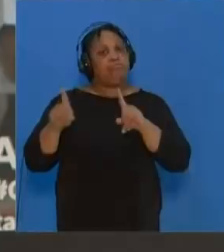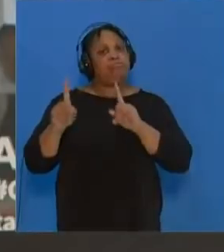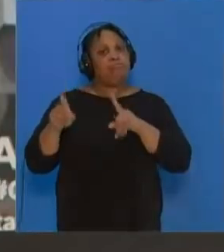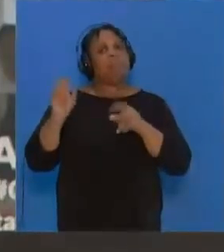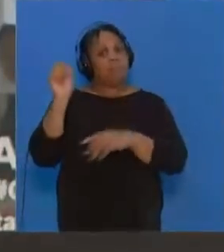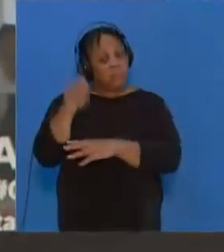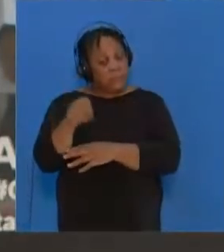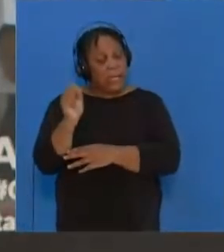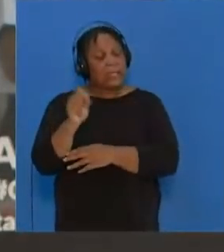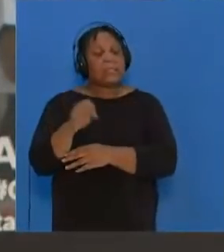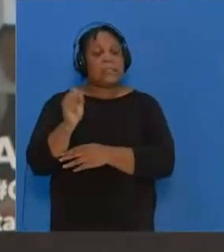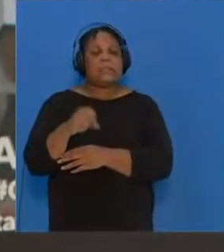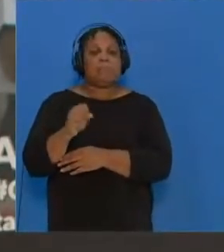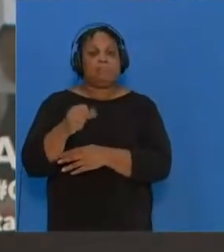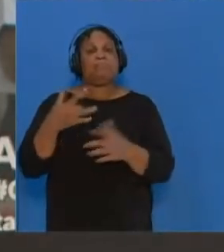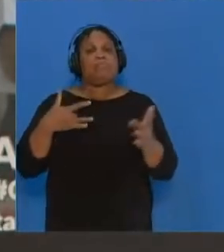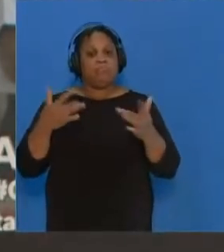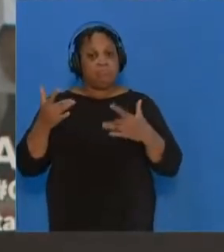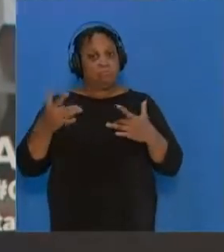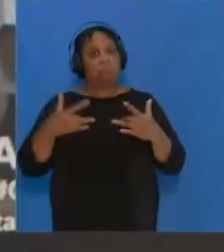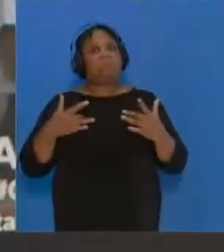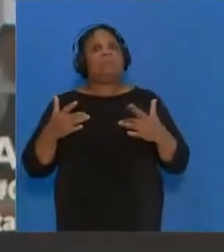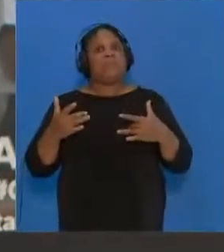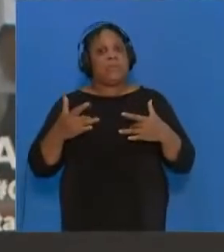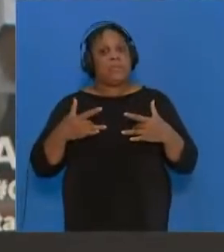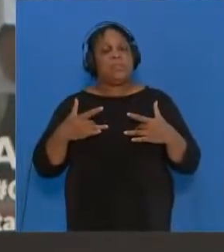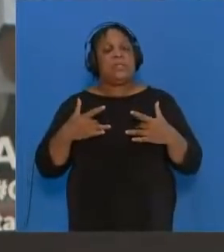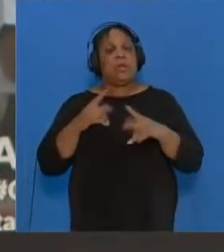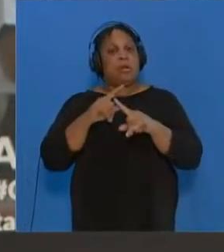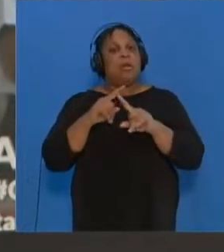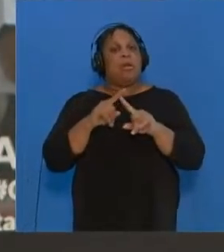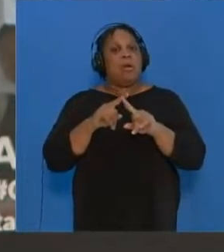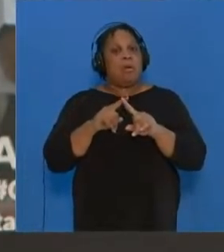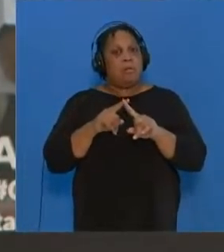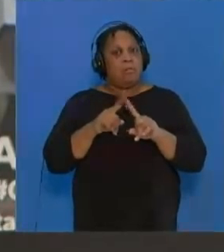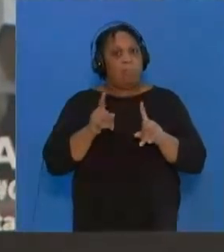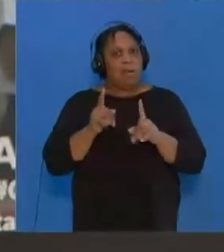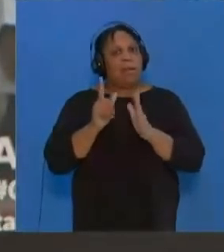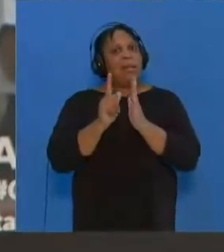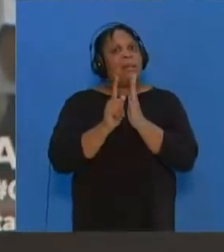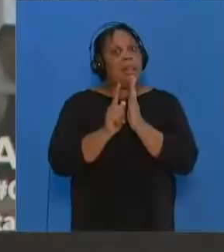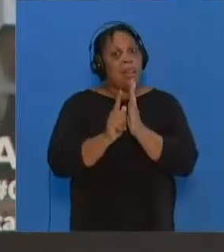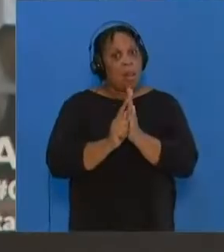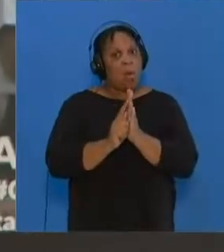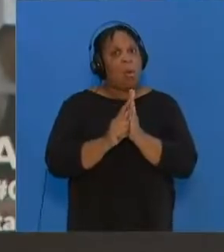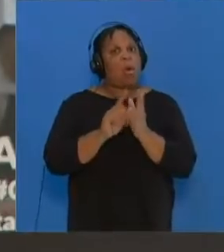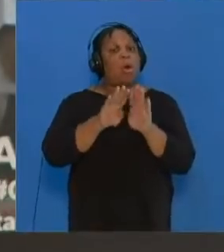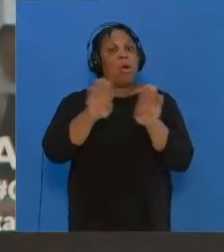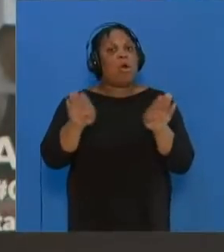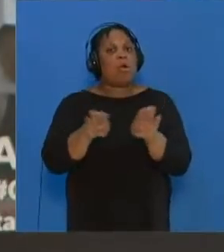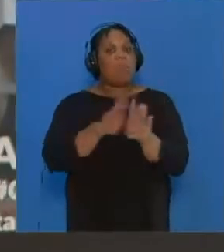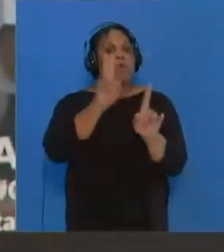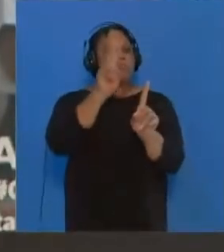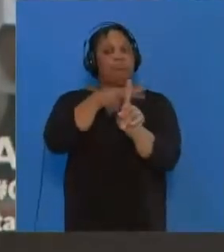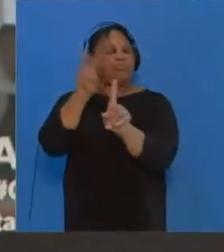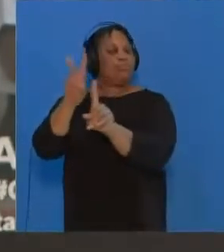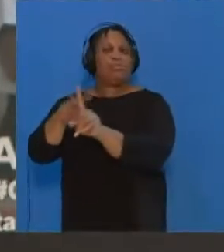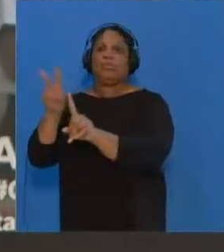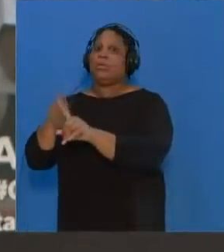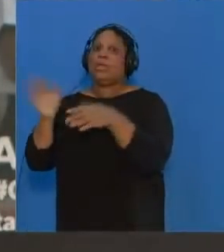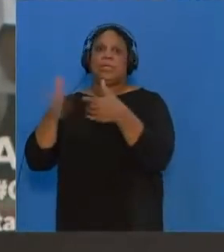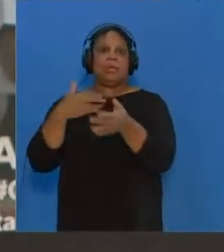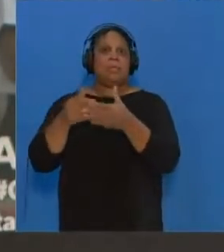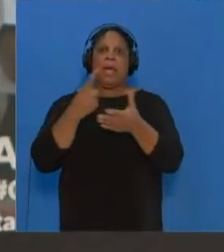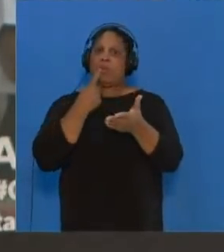We have certainly considered those items, but the fact is that law of Bermuda apply to any visitor who